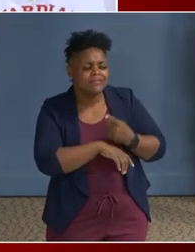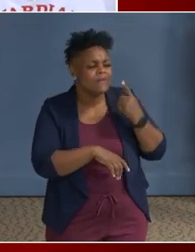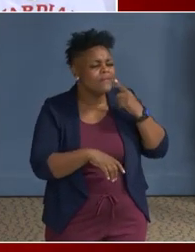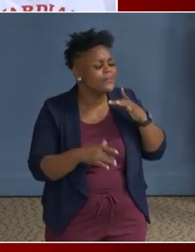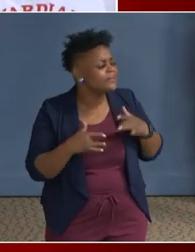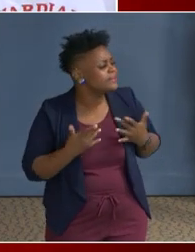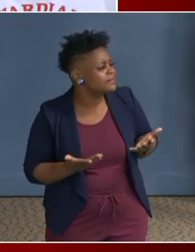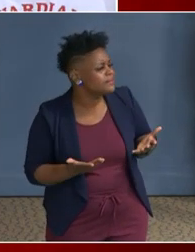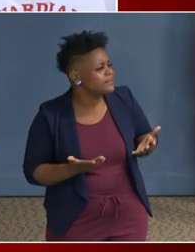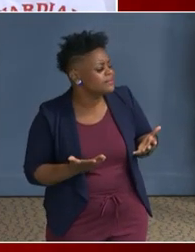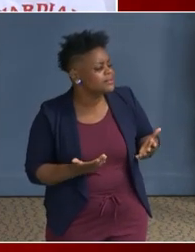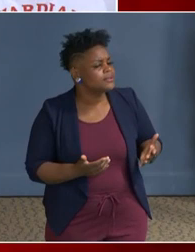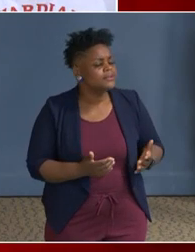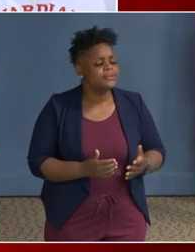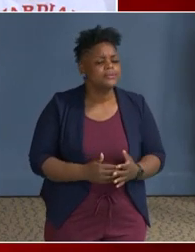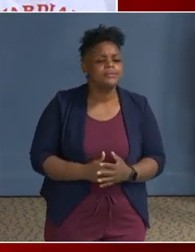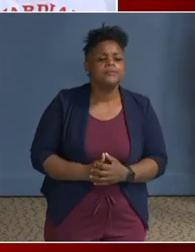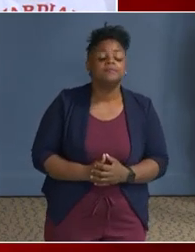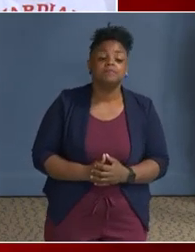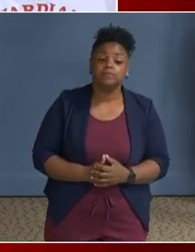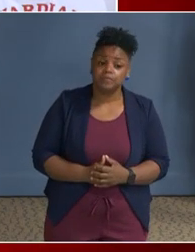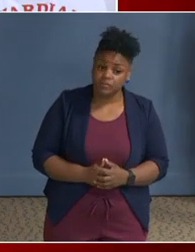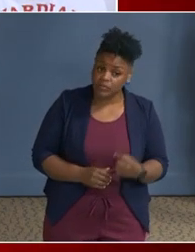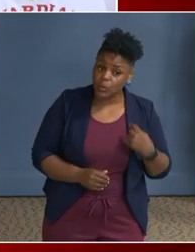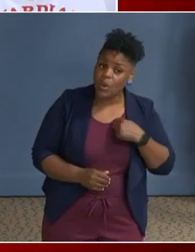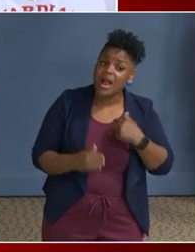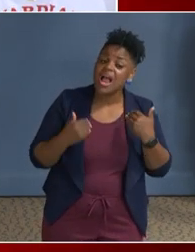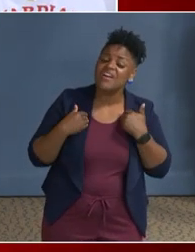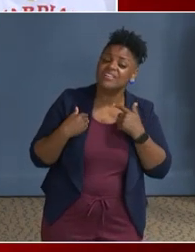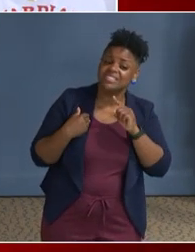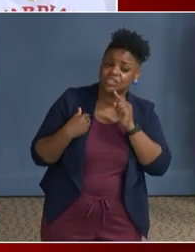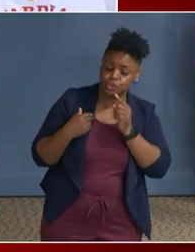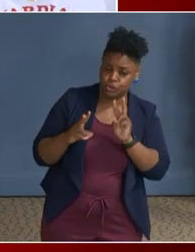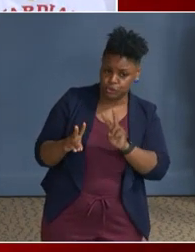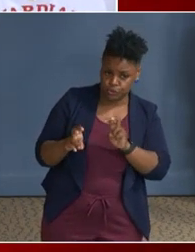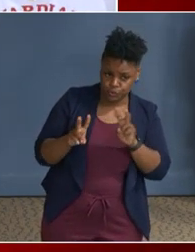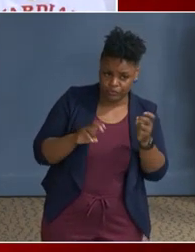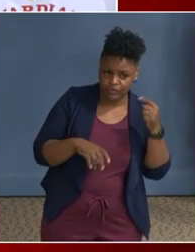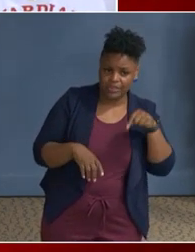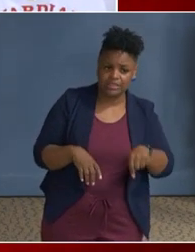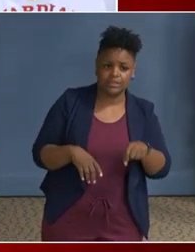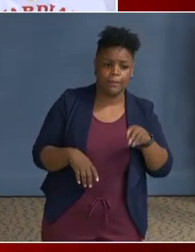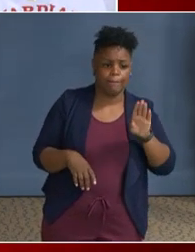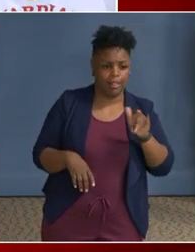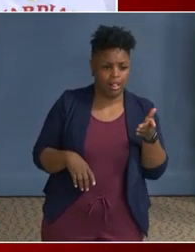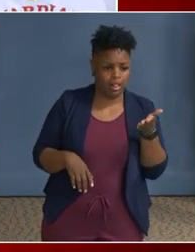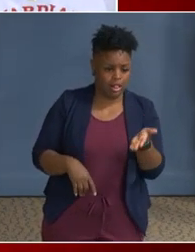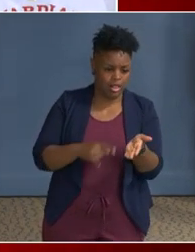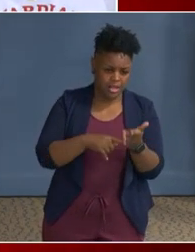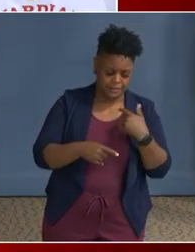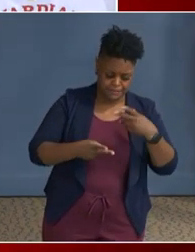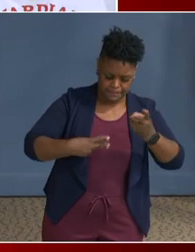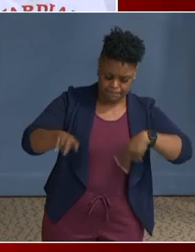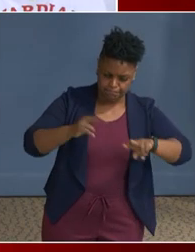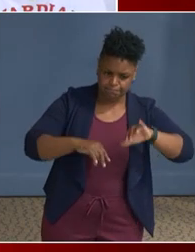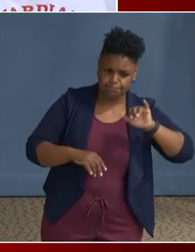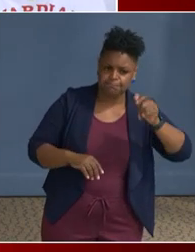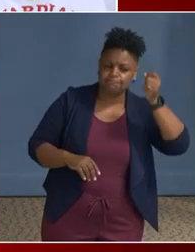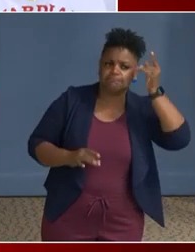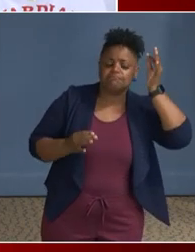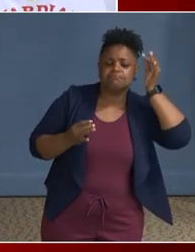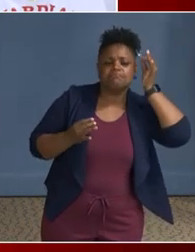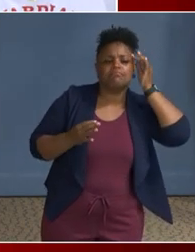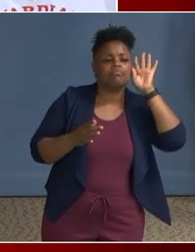very serious issues in that bill, Fennett, and I have to make sure I understand all of them and their implications for public